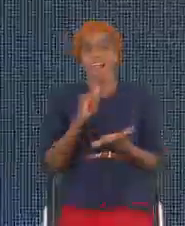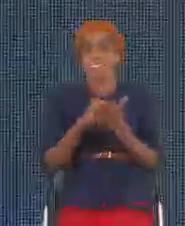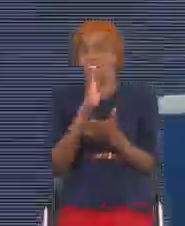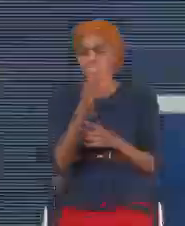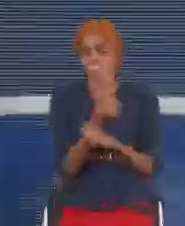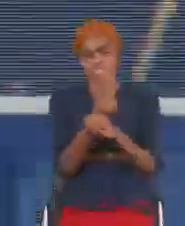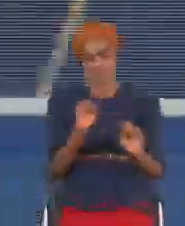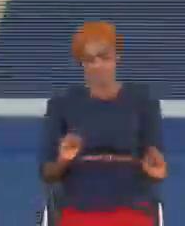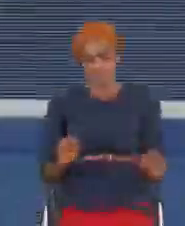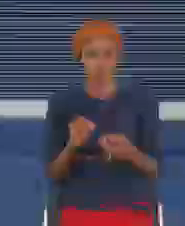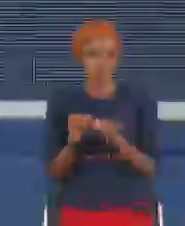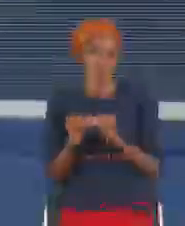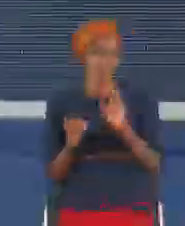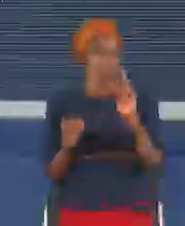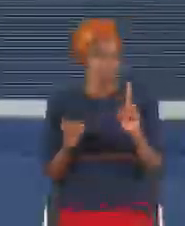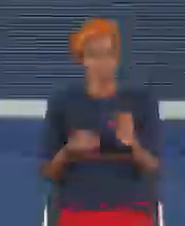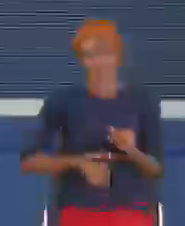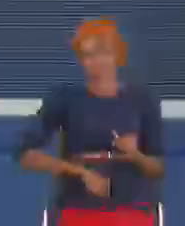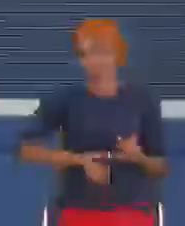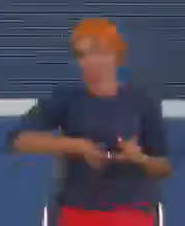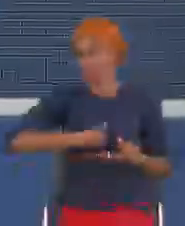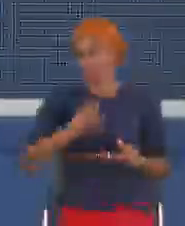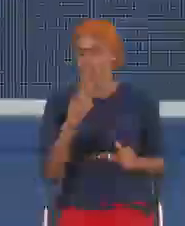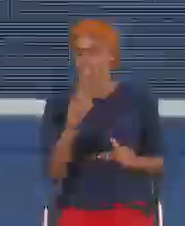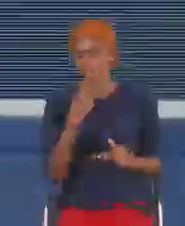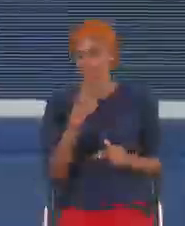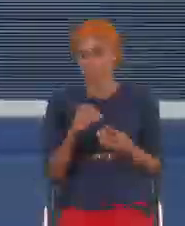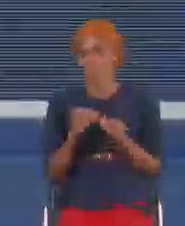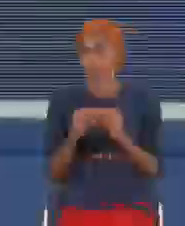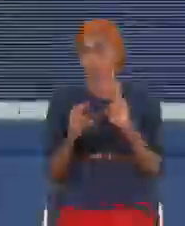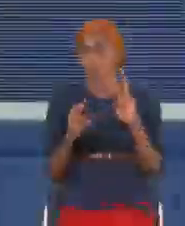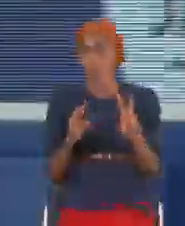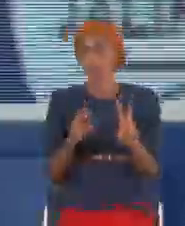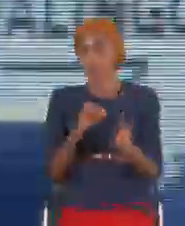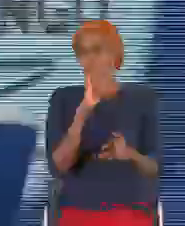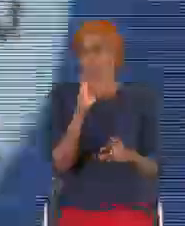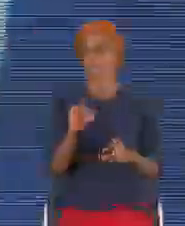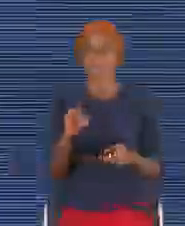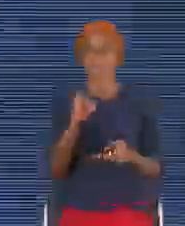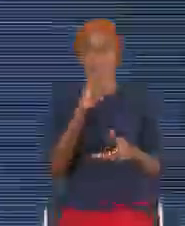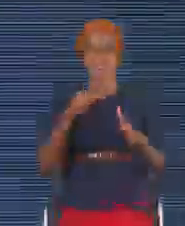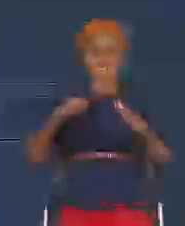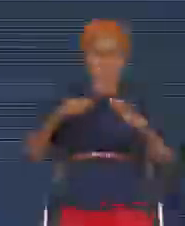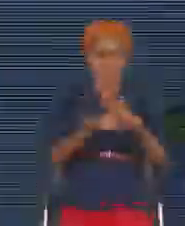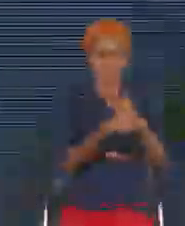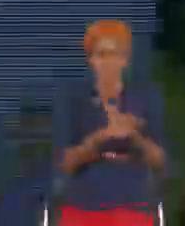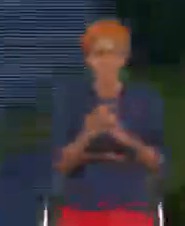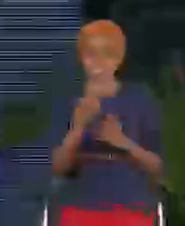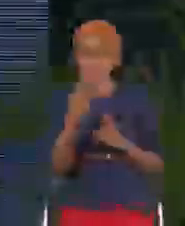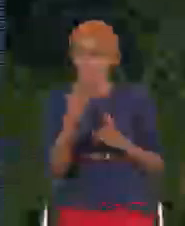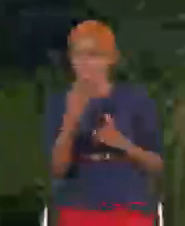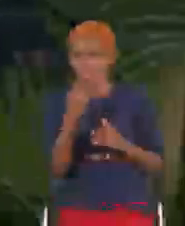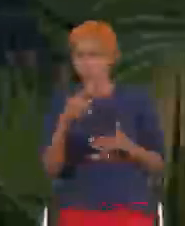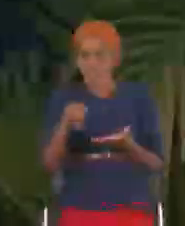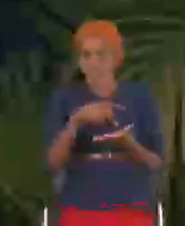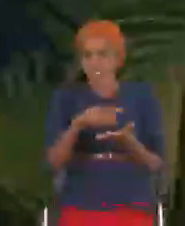salvation. Number one, proud tongue. Number two, piercing tongue. It tells us in Psalm 54. In